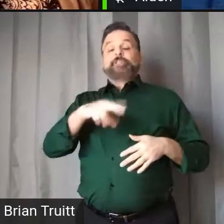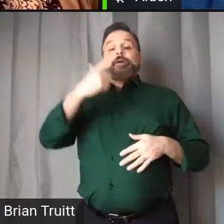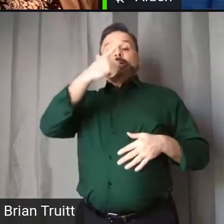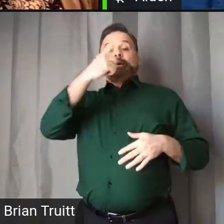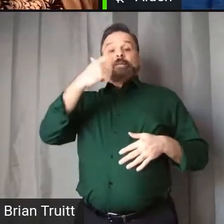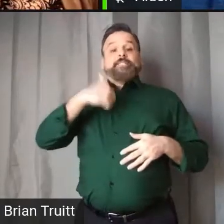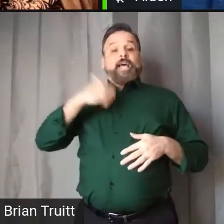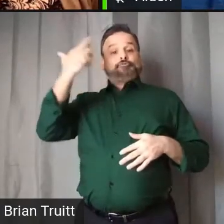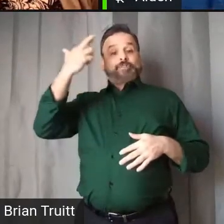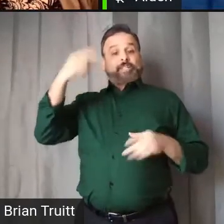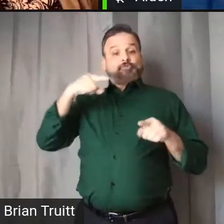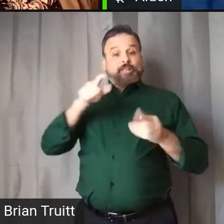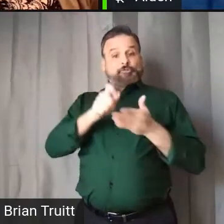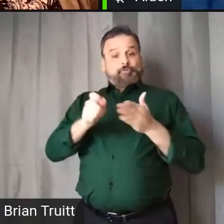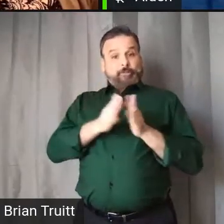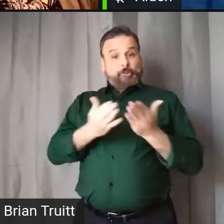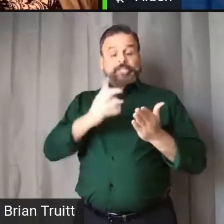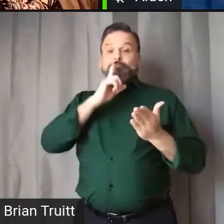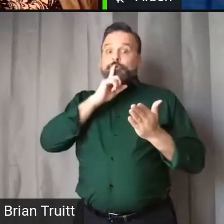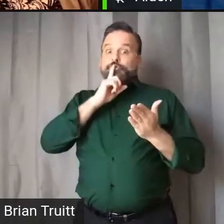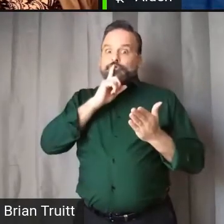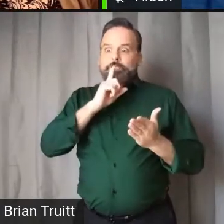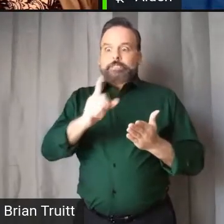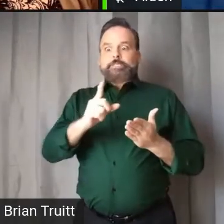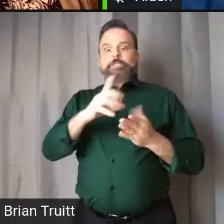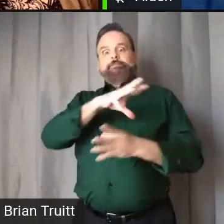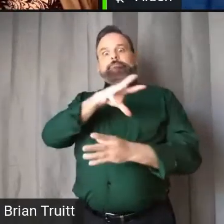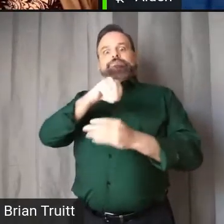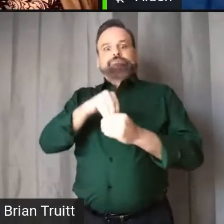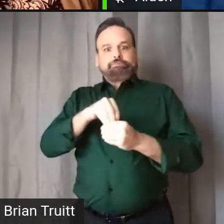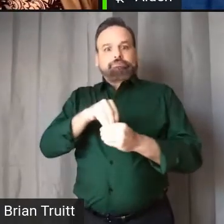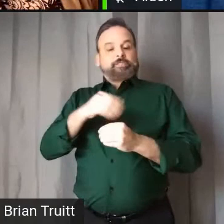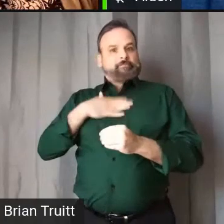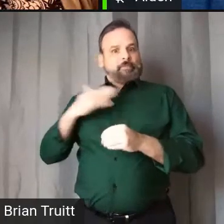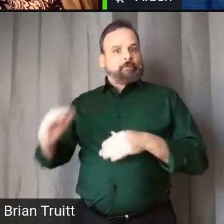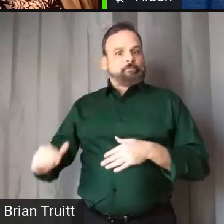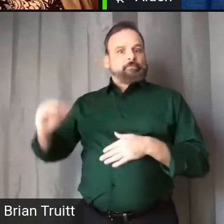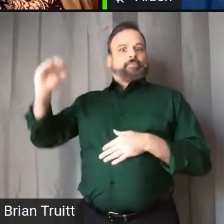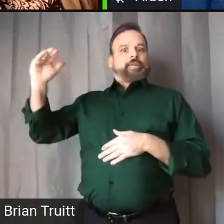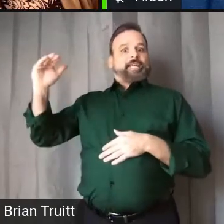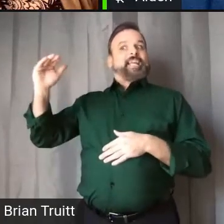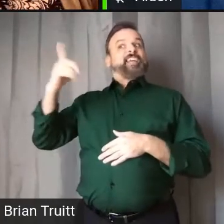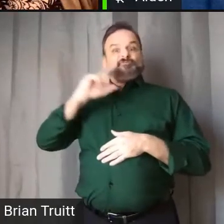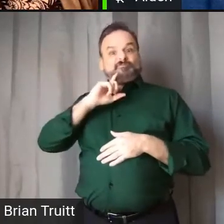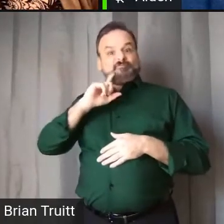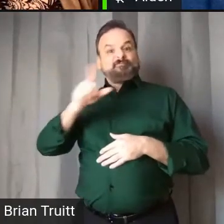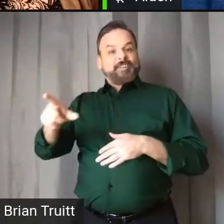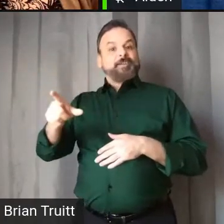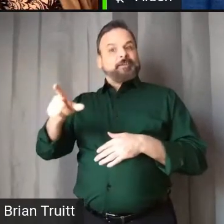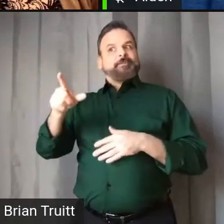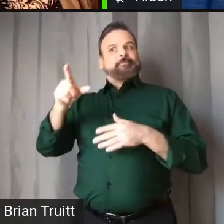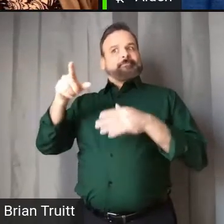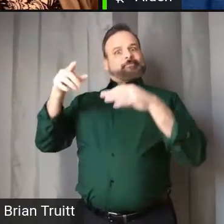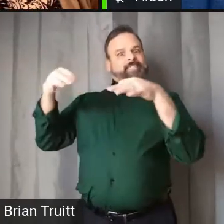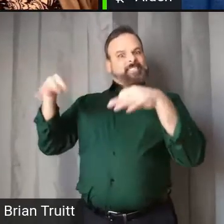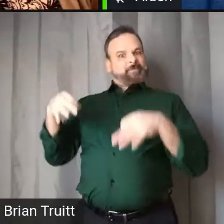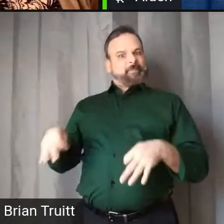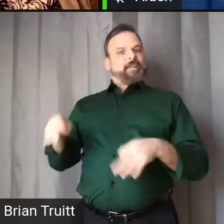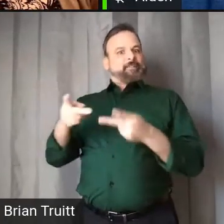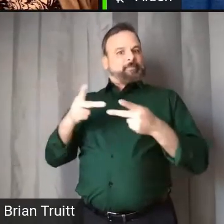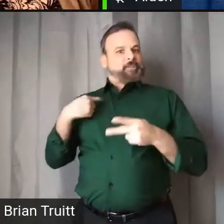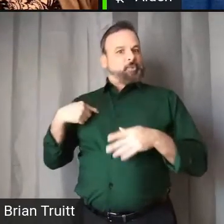was writing this book that it really was such a big part of my upbringing, and so defined this place where I was from. And so as I was